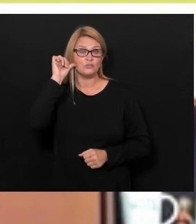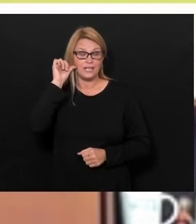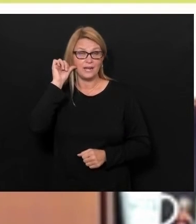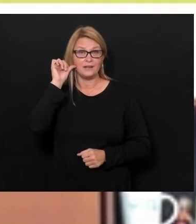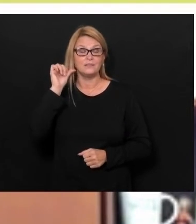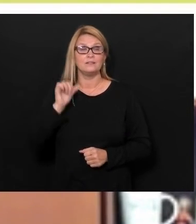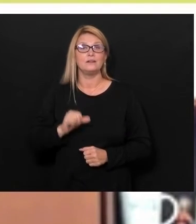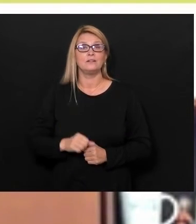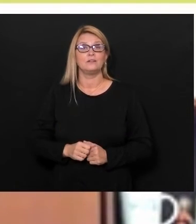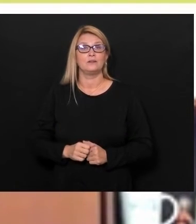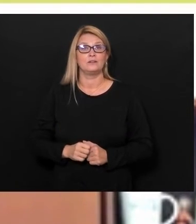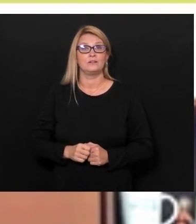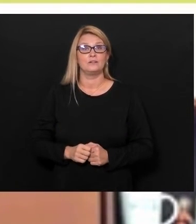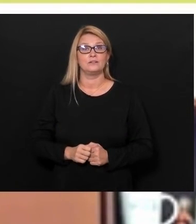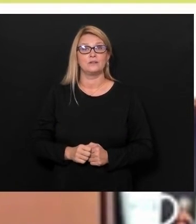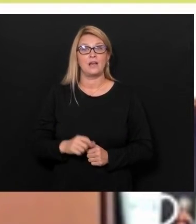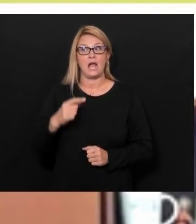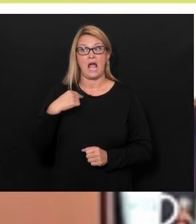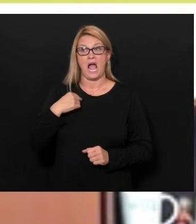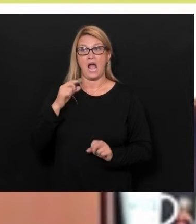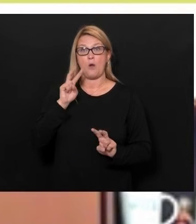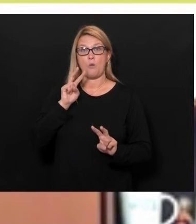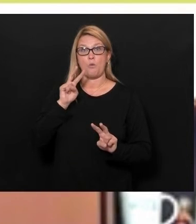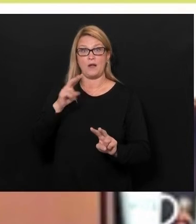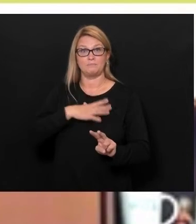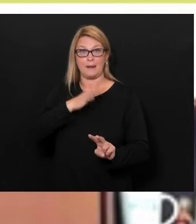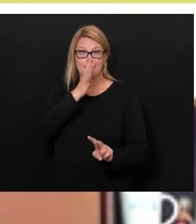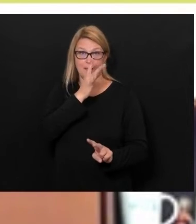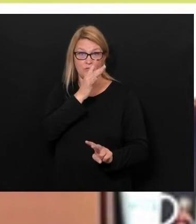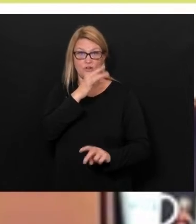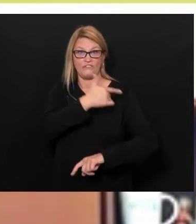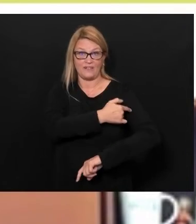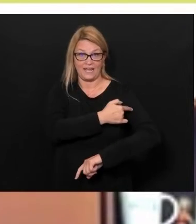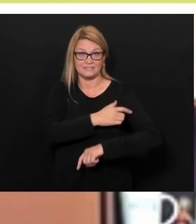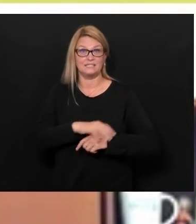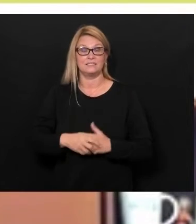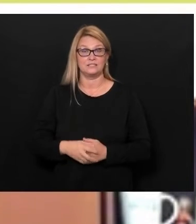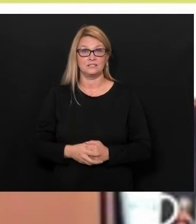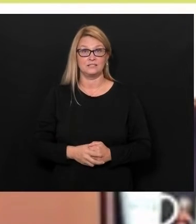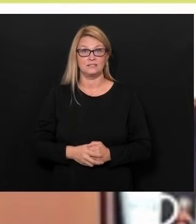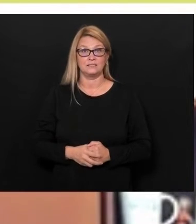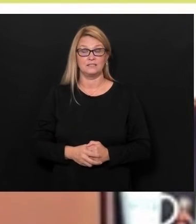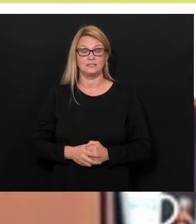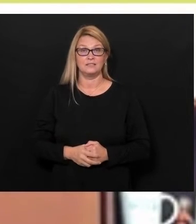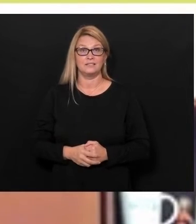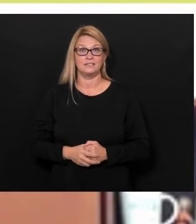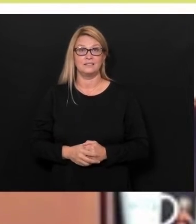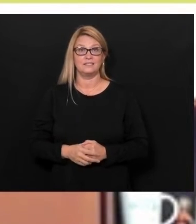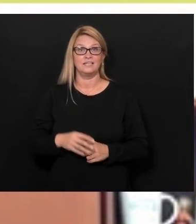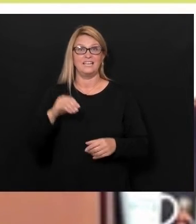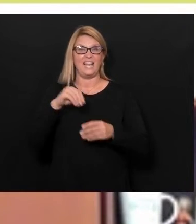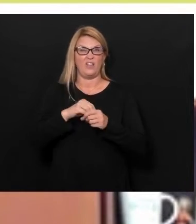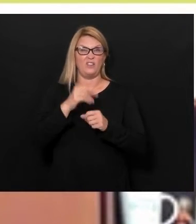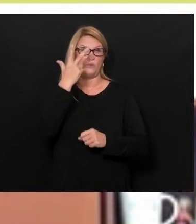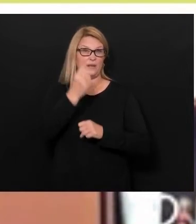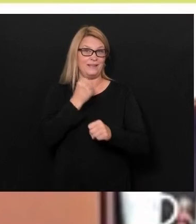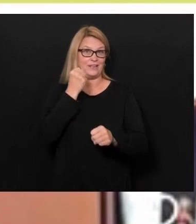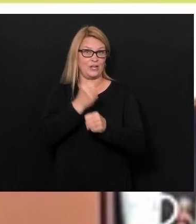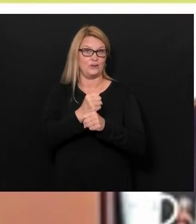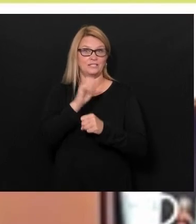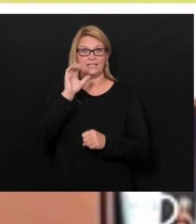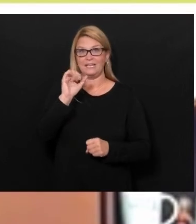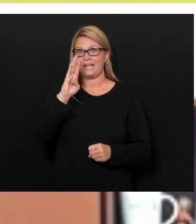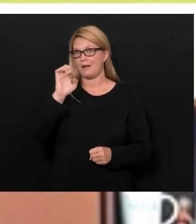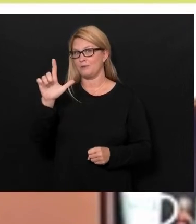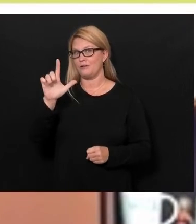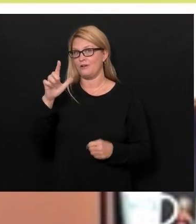Yesterday, I watched my mother get the vaccine, who has been a 3-year resident at Cabell